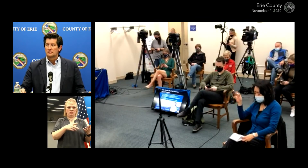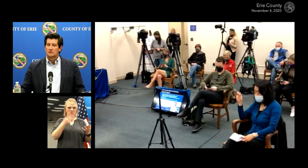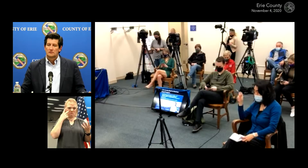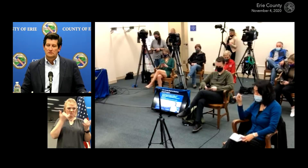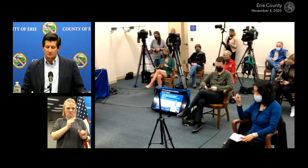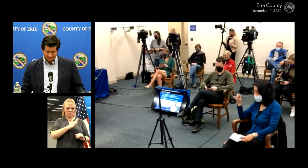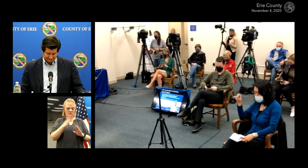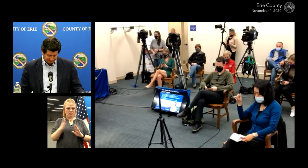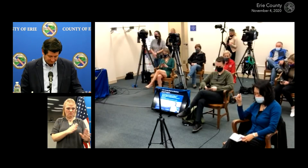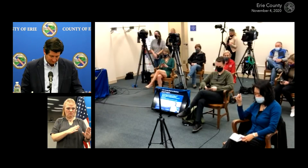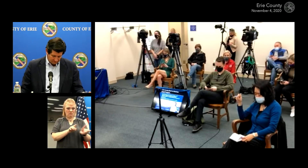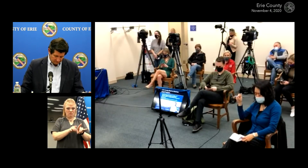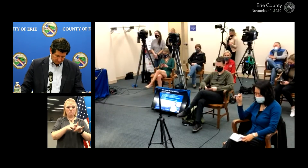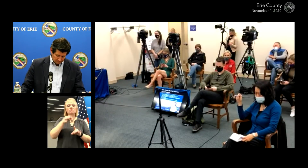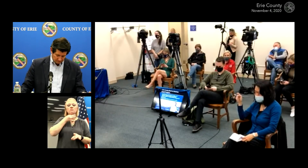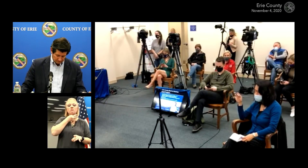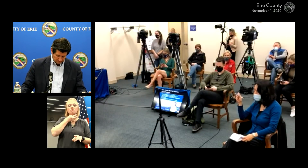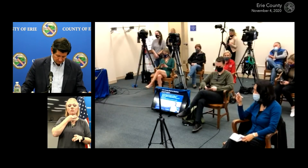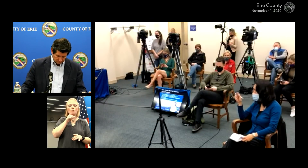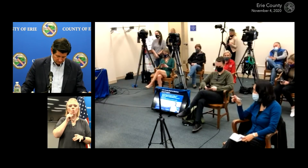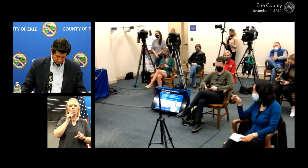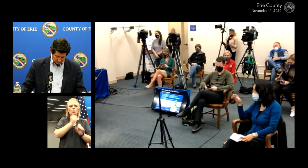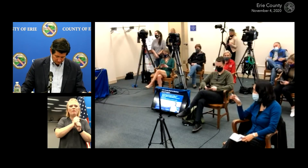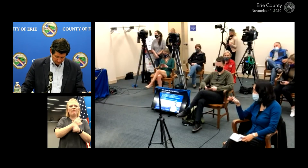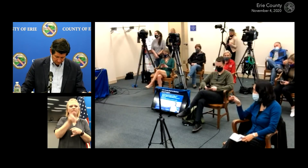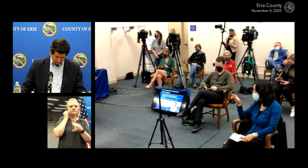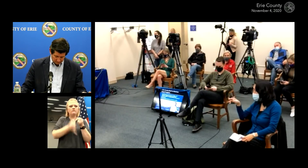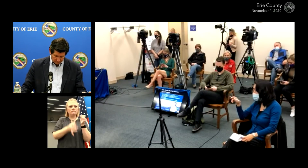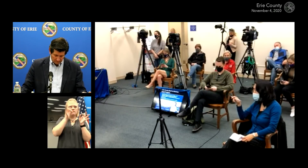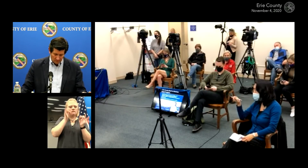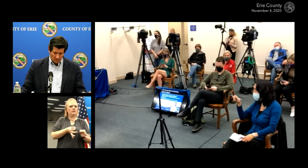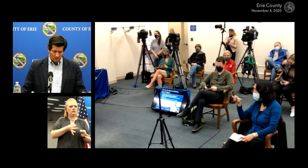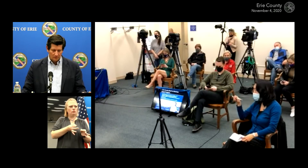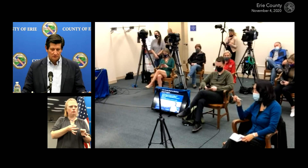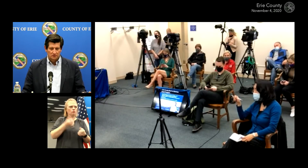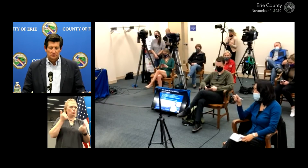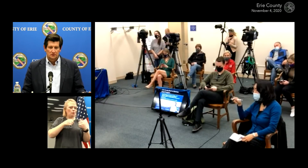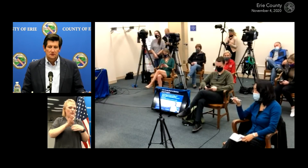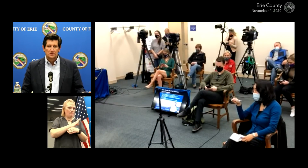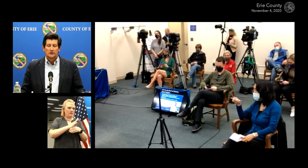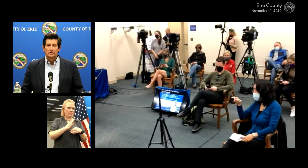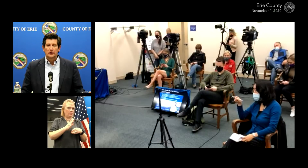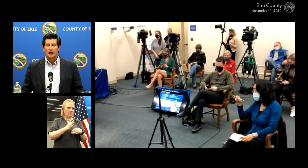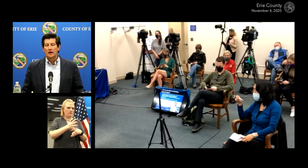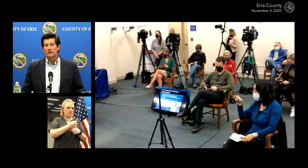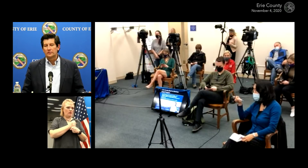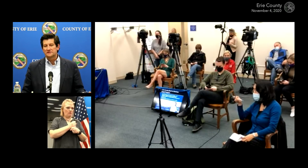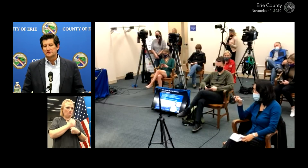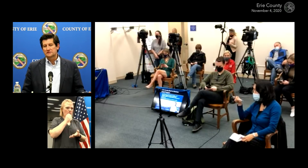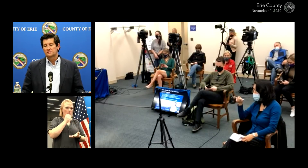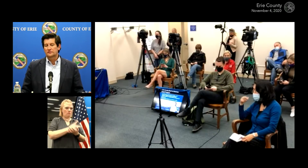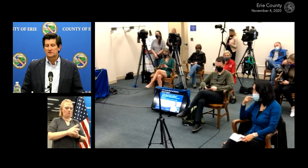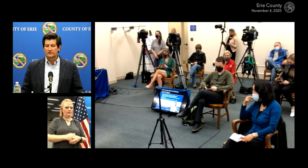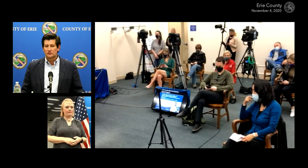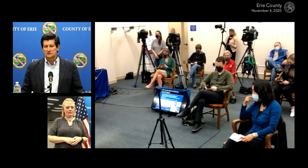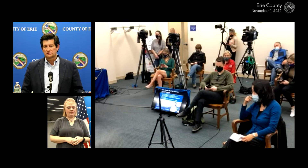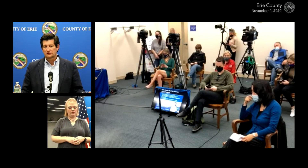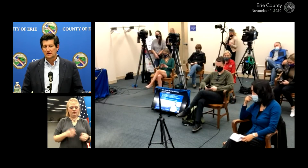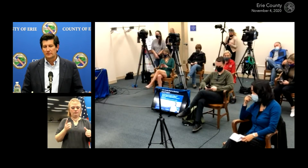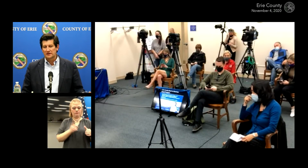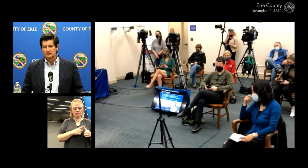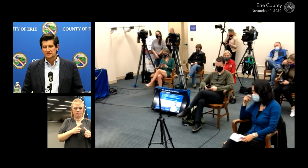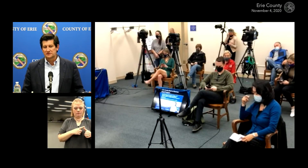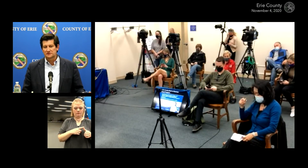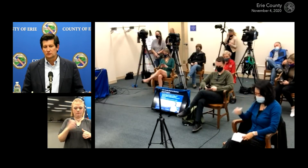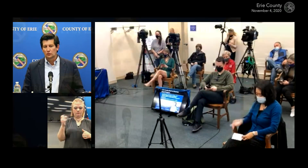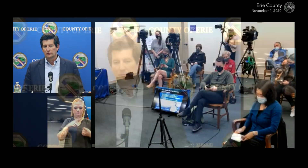your plan, and also curious to know who makes the final decision regarding which businesses get grants. First off, the question was regarding